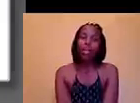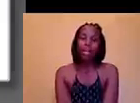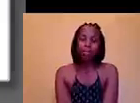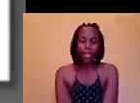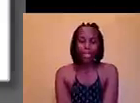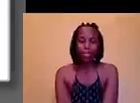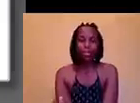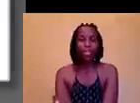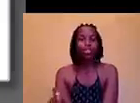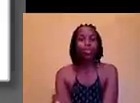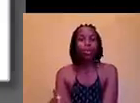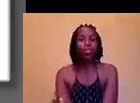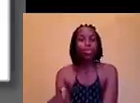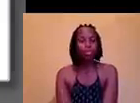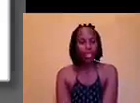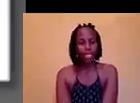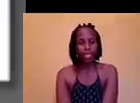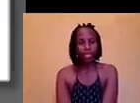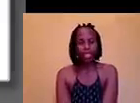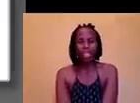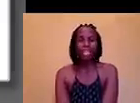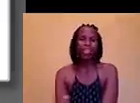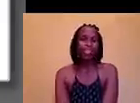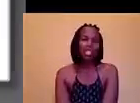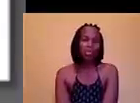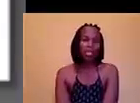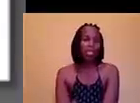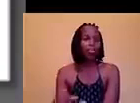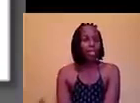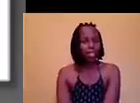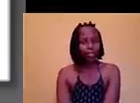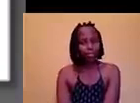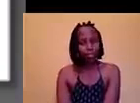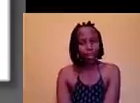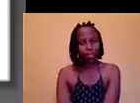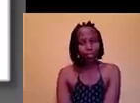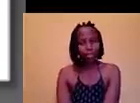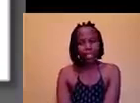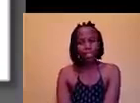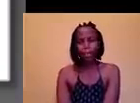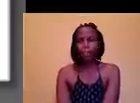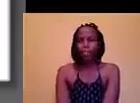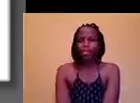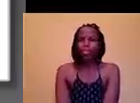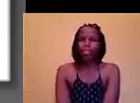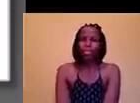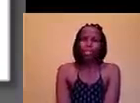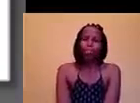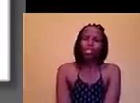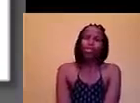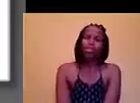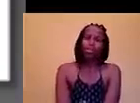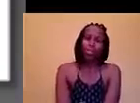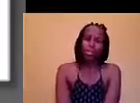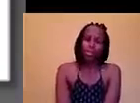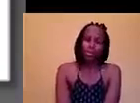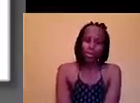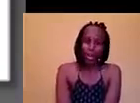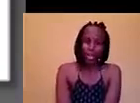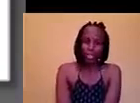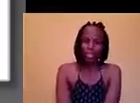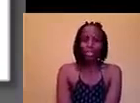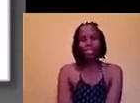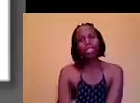to 2 megabytes for it to upload faster. And if it's bigger, it might give you problems, right? So to submit, you